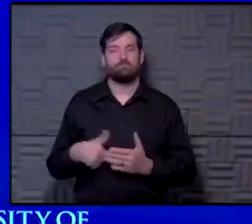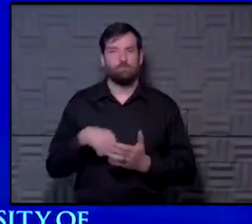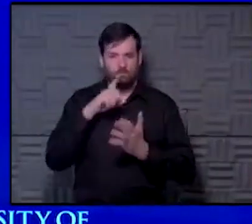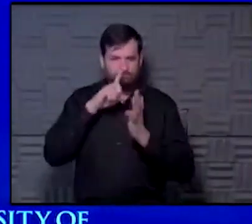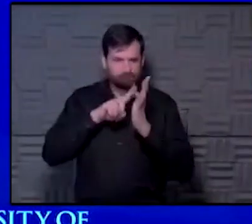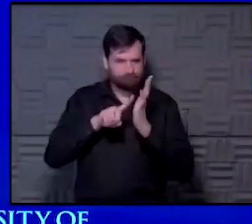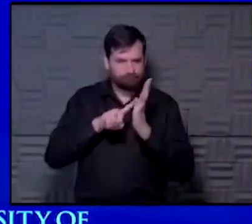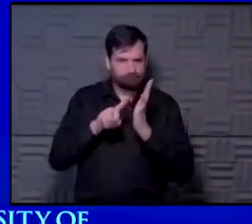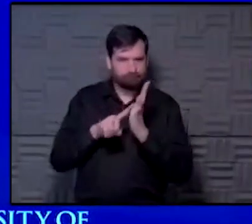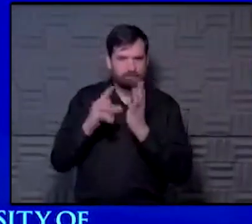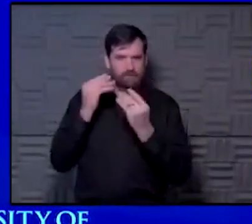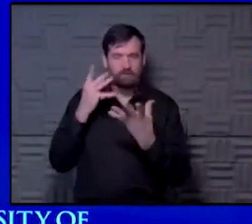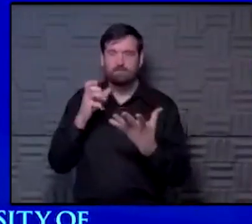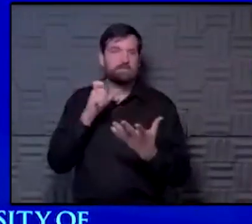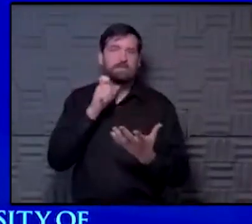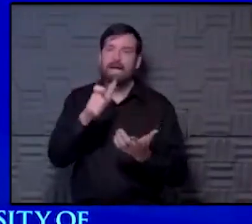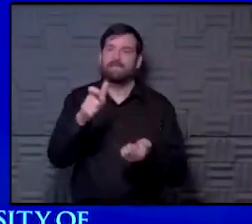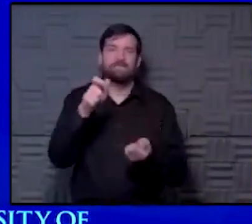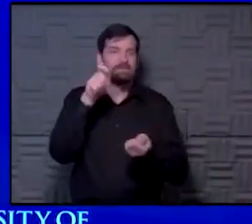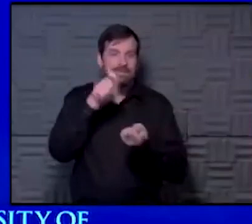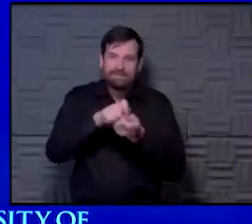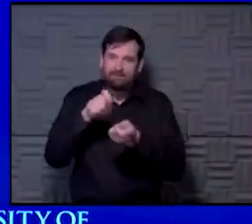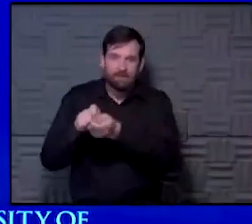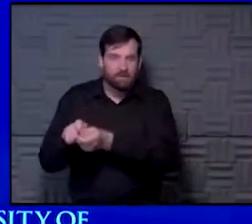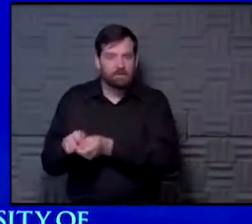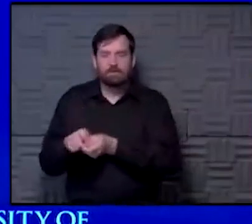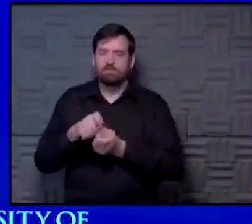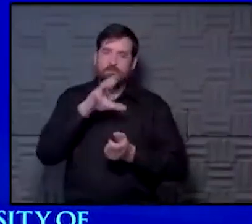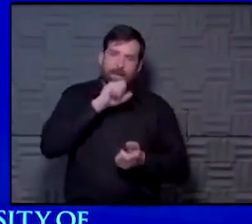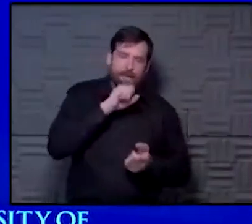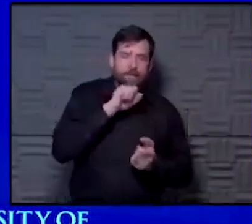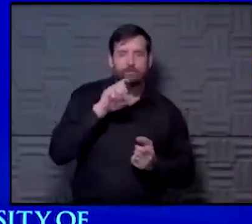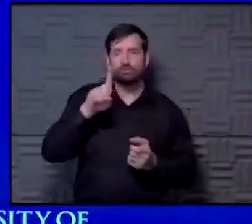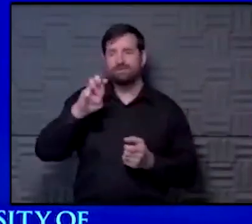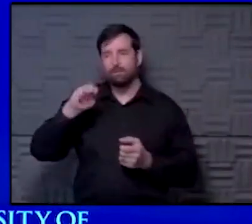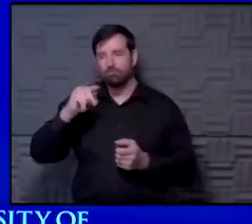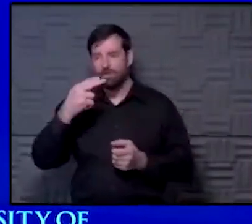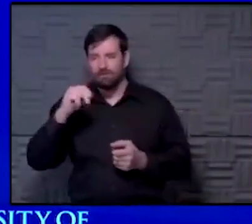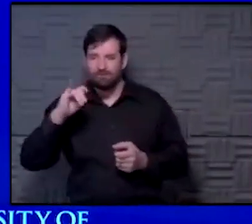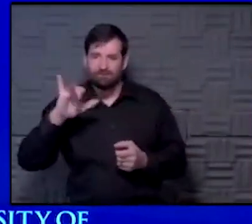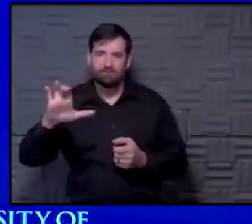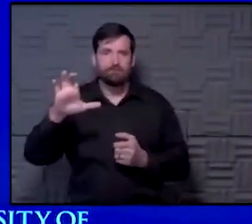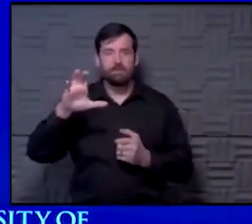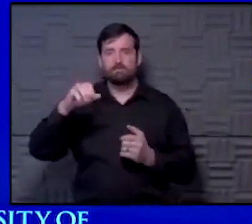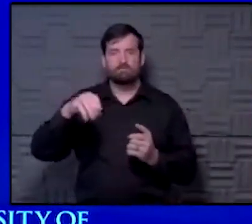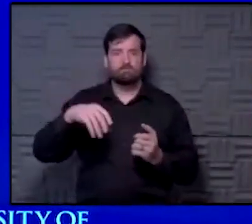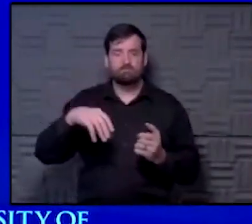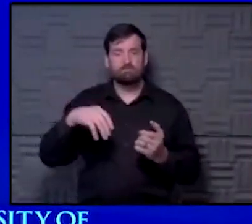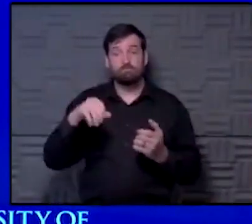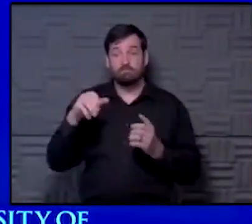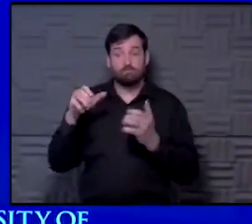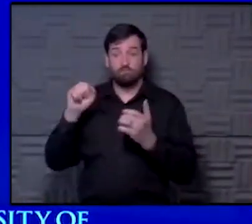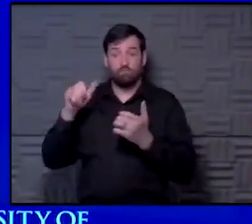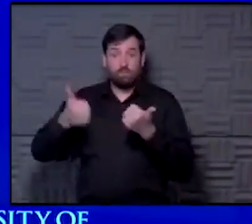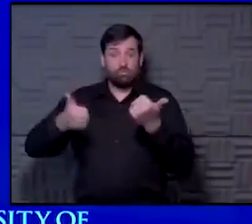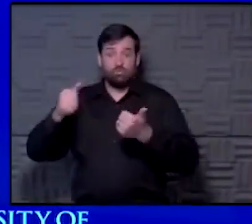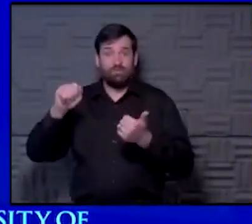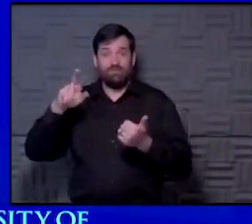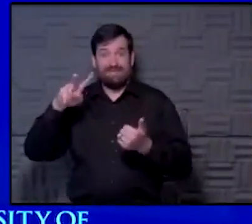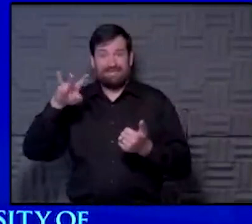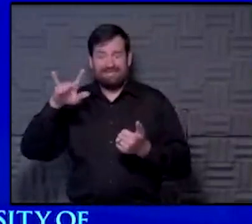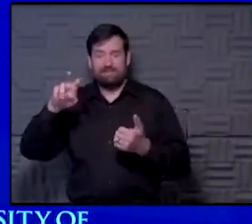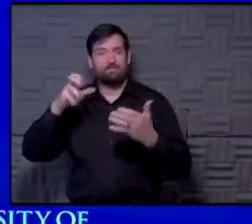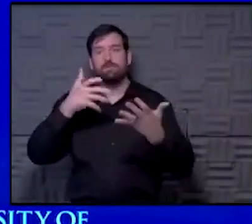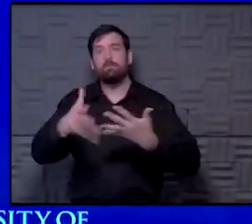data, there are not specific patterns about location or age or demographics or even which vaccine you got. So